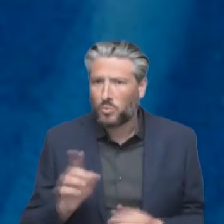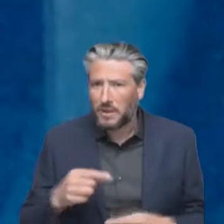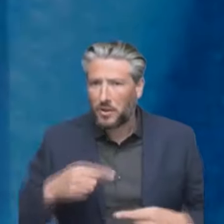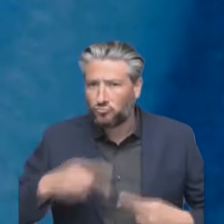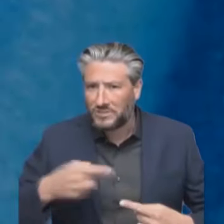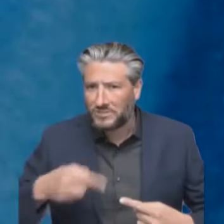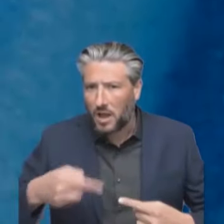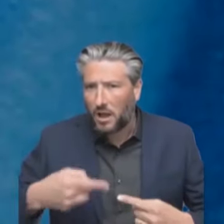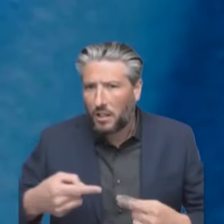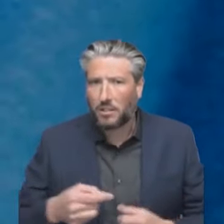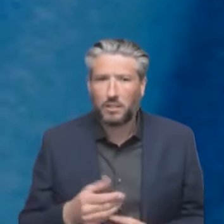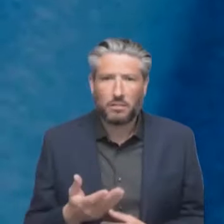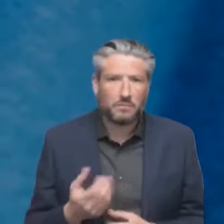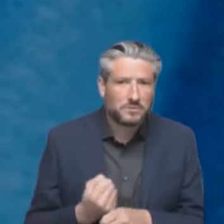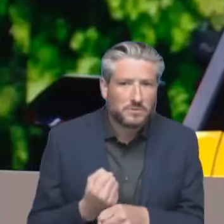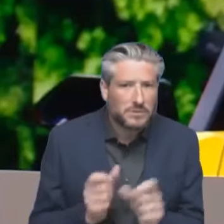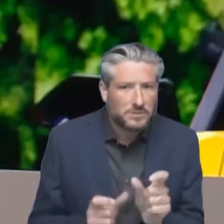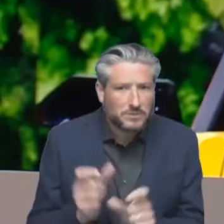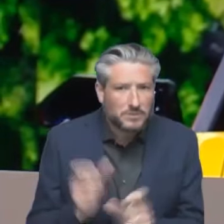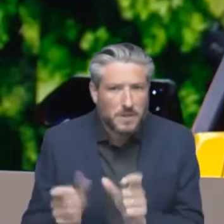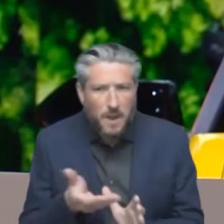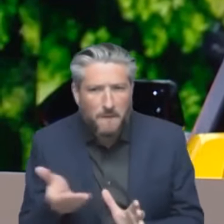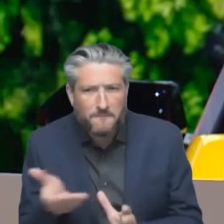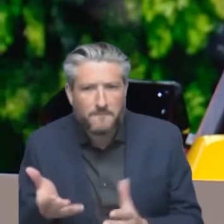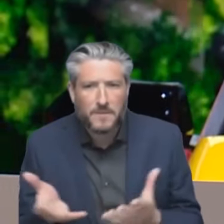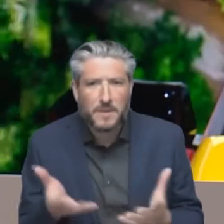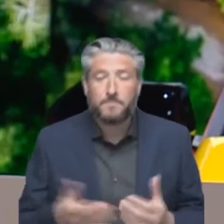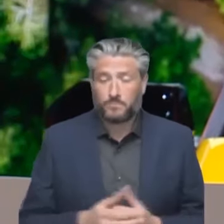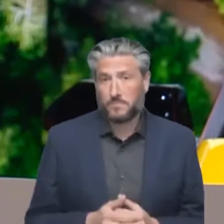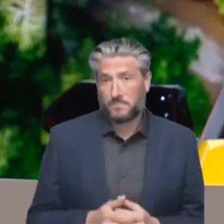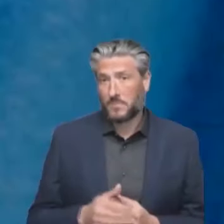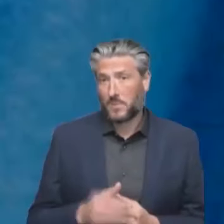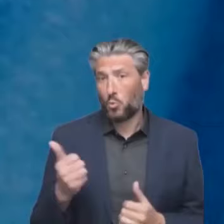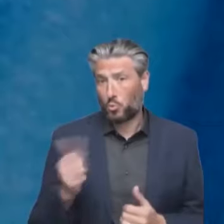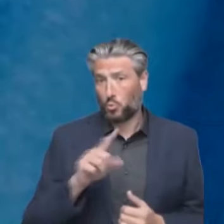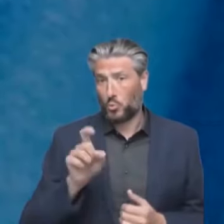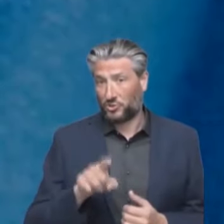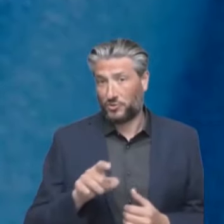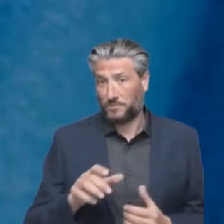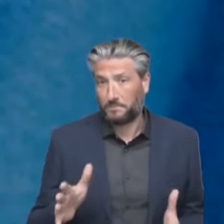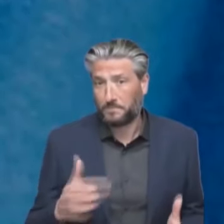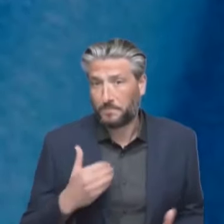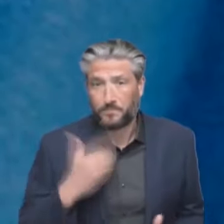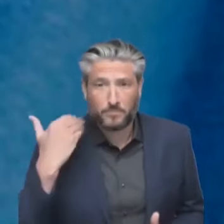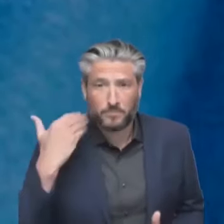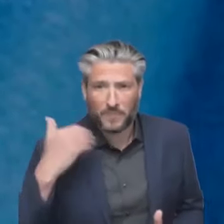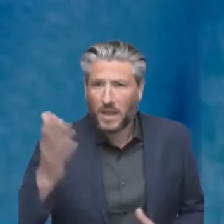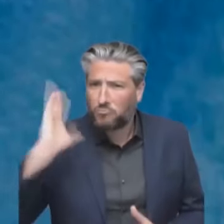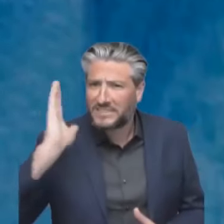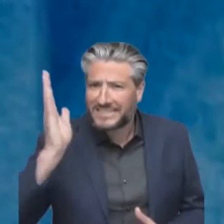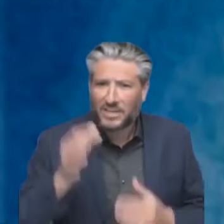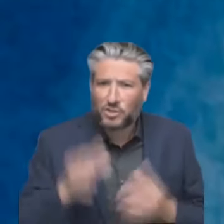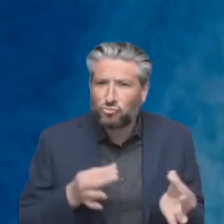Well, that is a fundamental question. In Luca's strategic presentation, we know exactly where we're going towards, indeed, electric